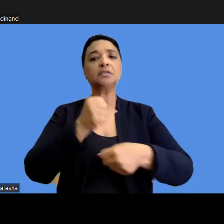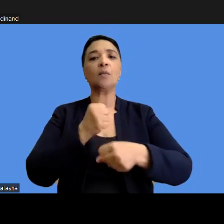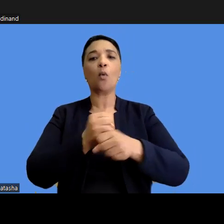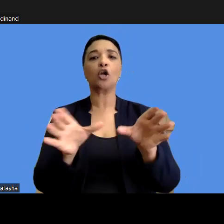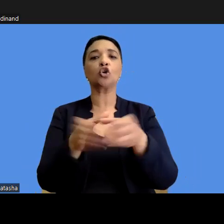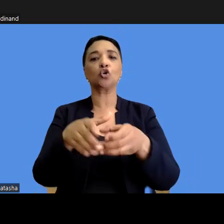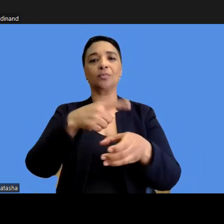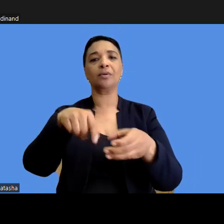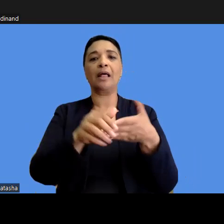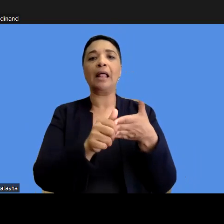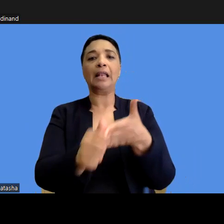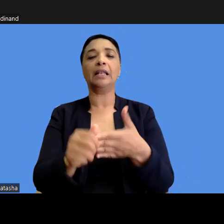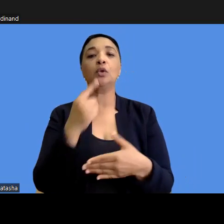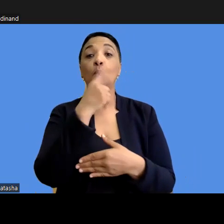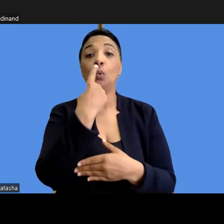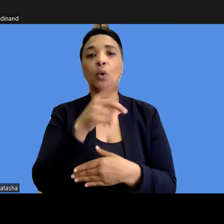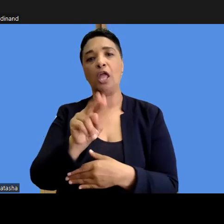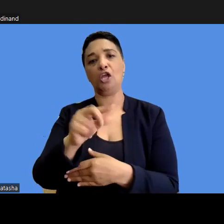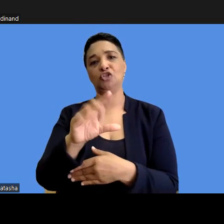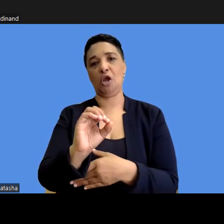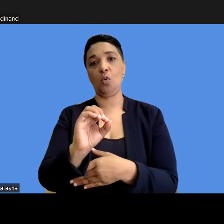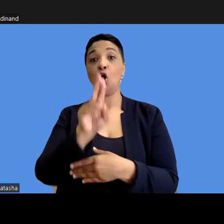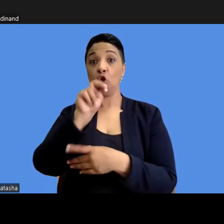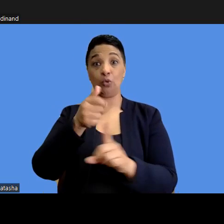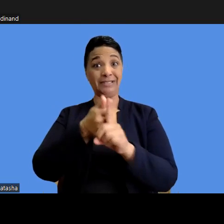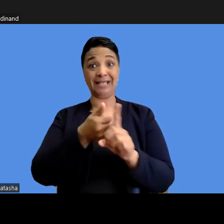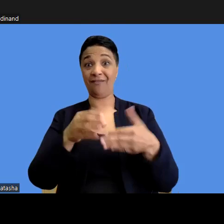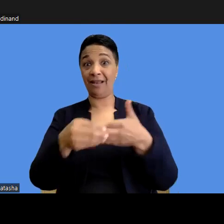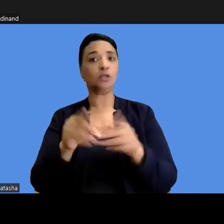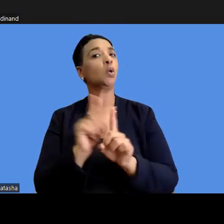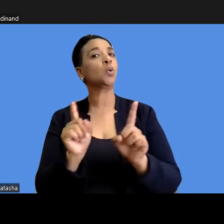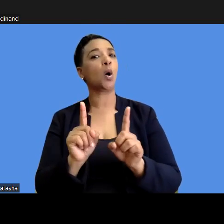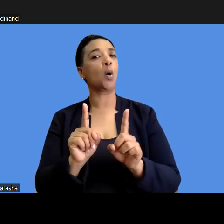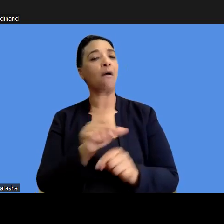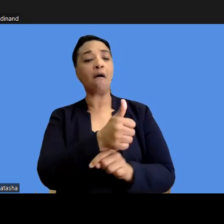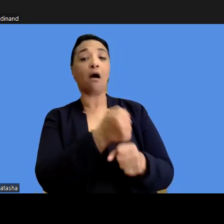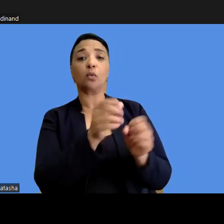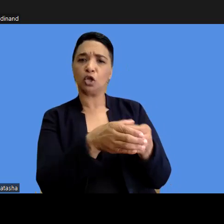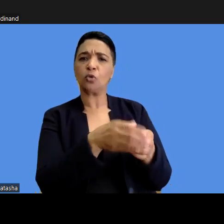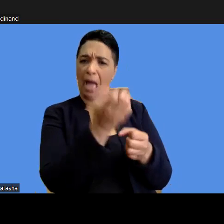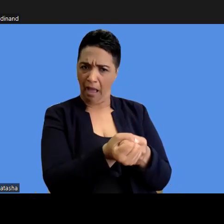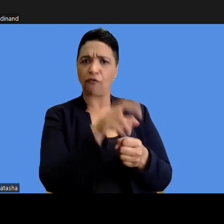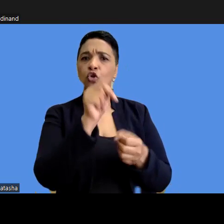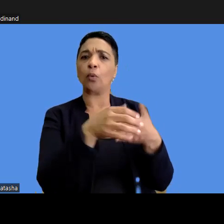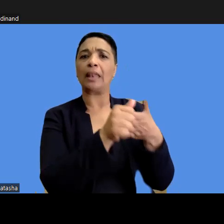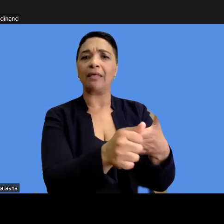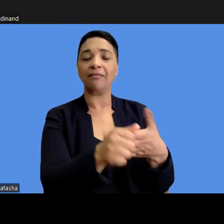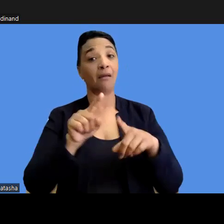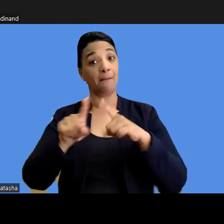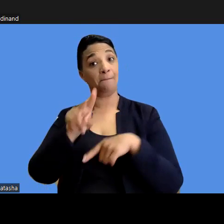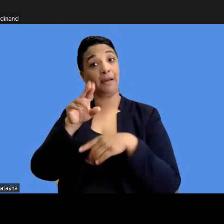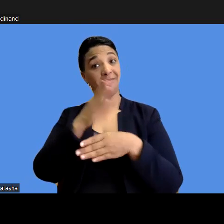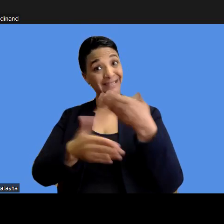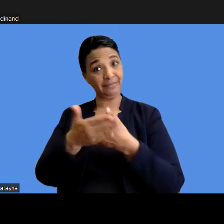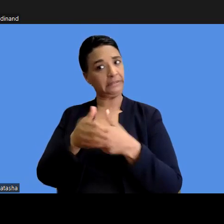led by the NGOs, not so much of the UN, compared to other working groups existing in the country that